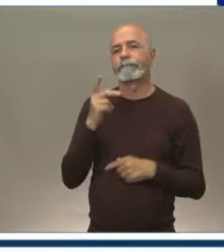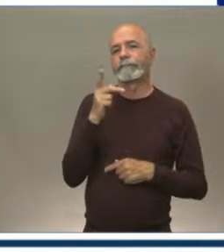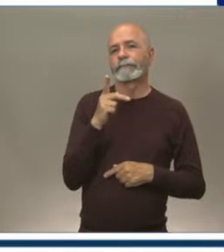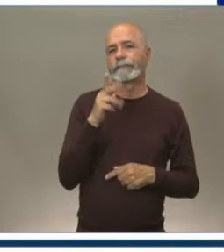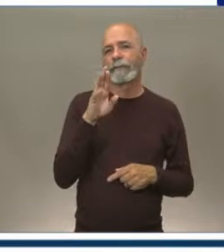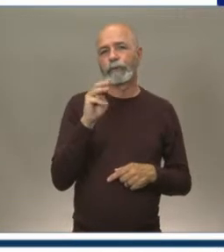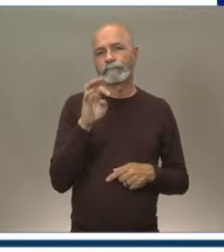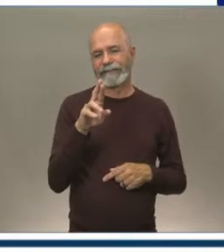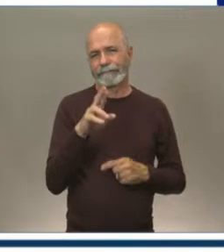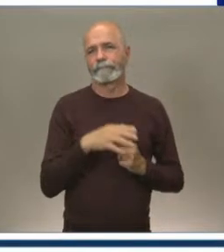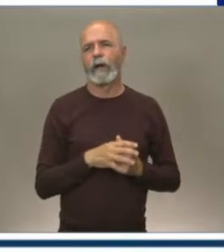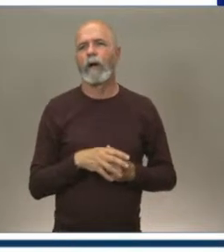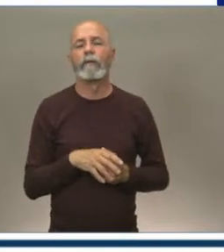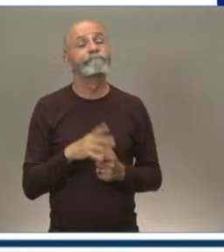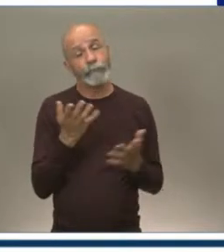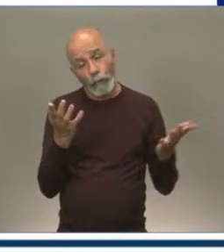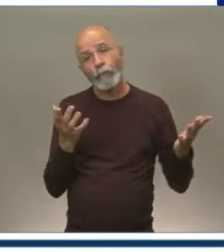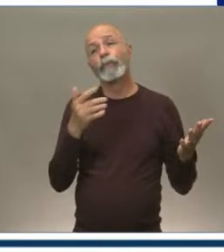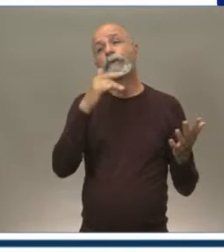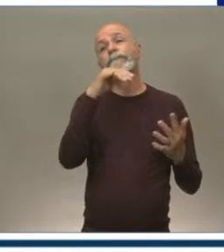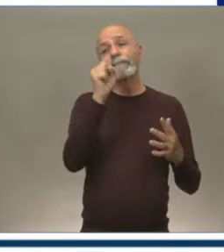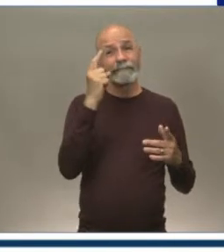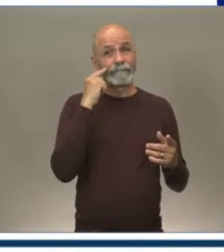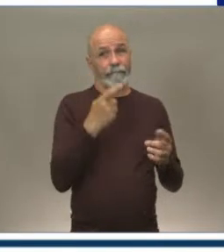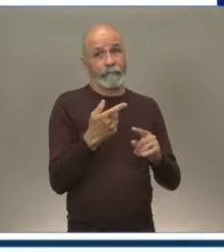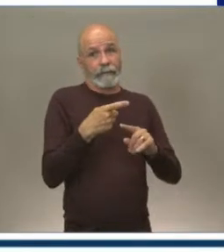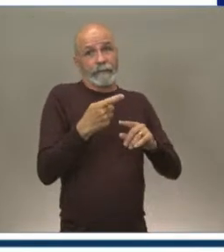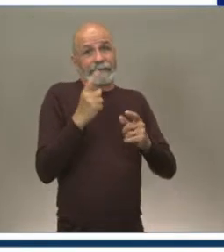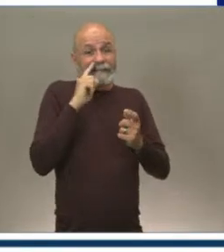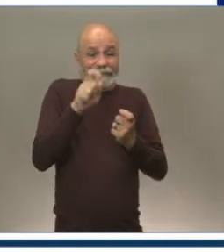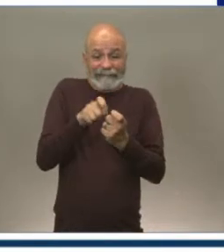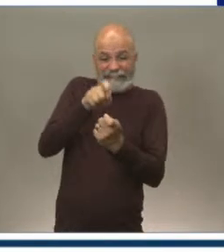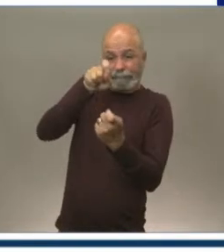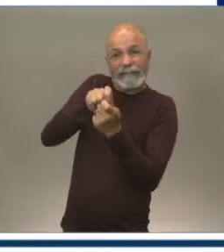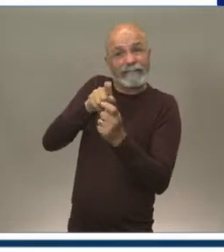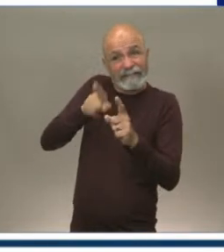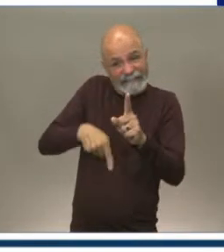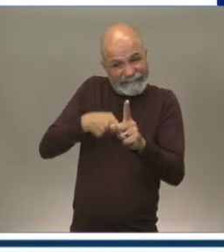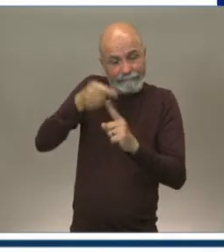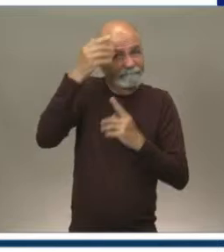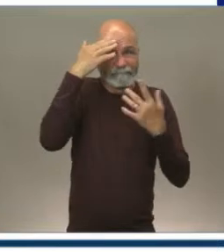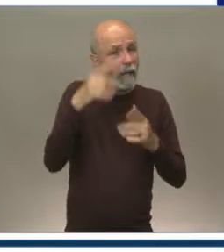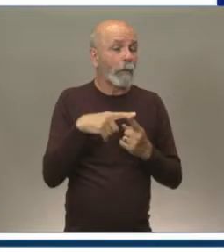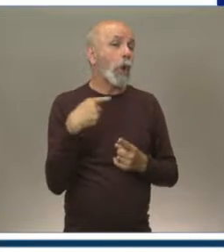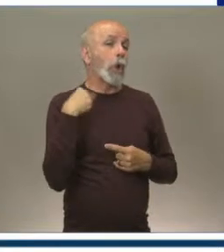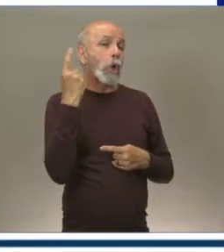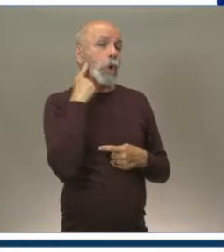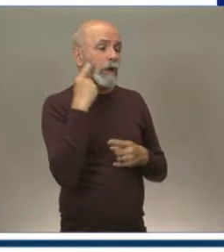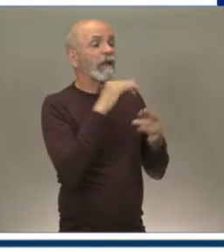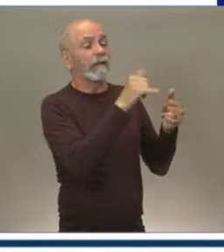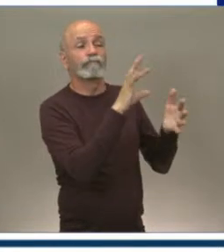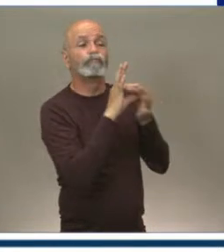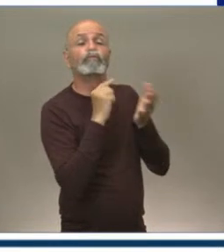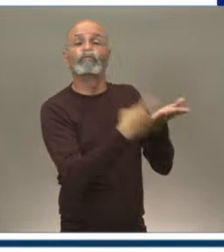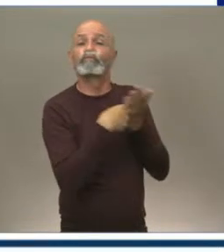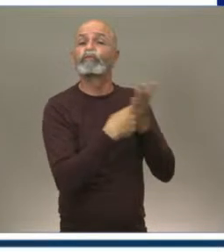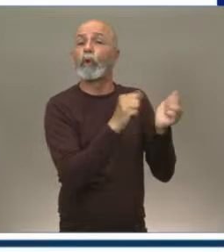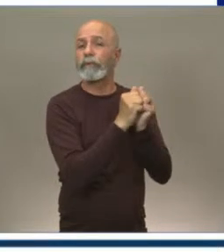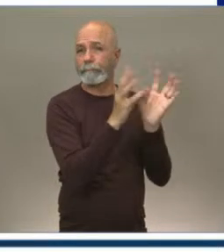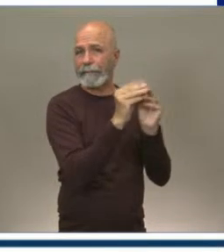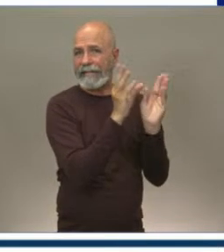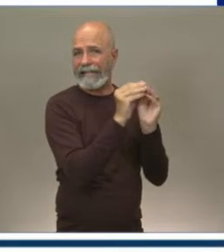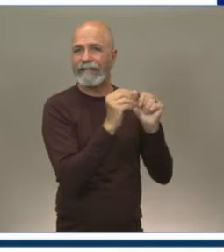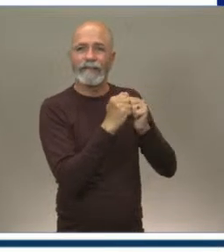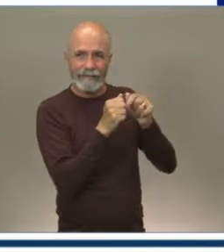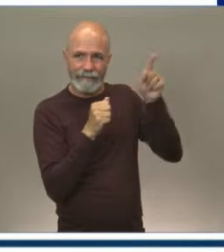that, John. So we don't have any specifics. This came out of a discussion at the meeting that we had, which I co-chaired with